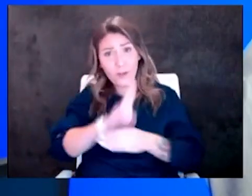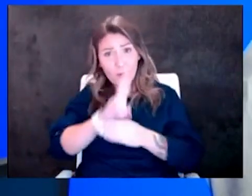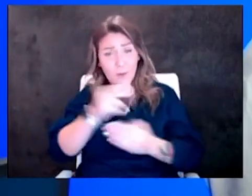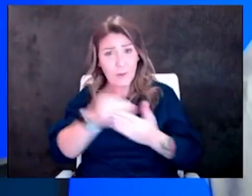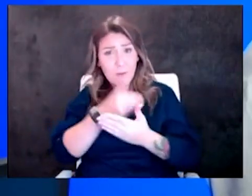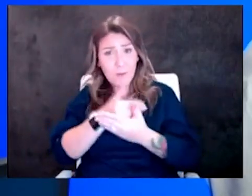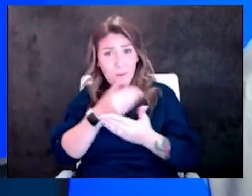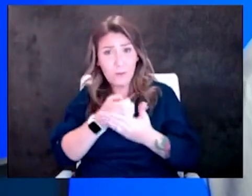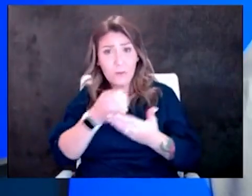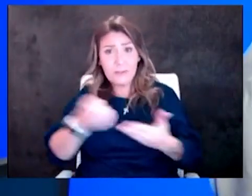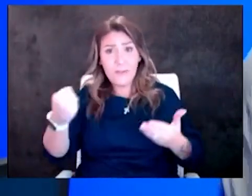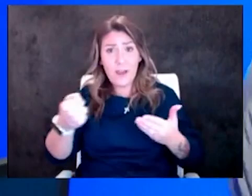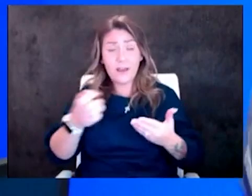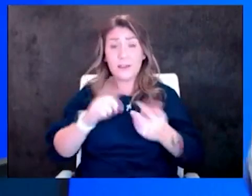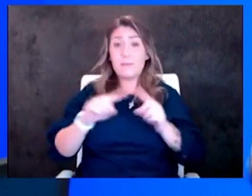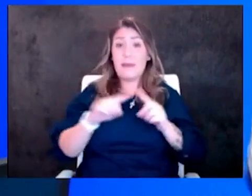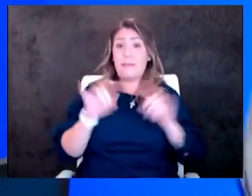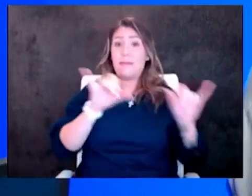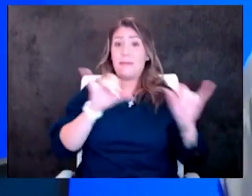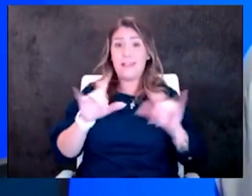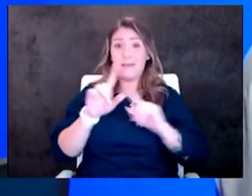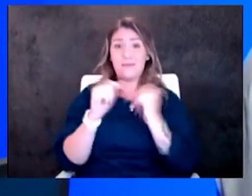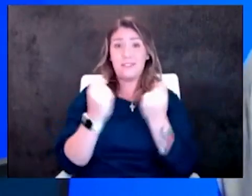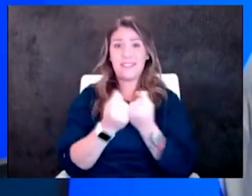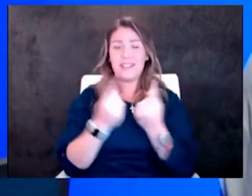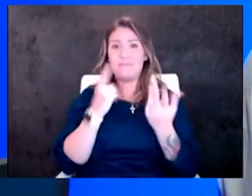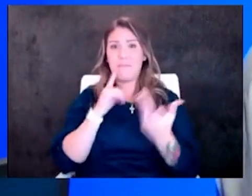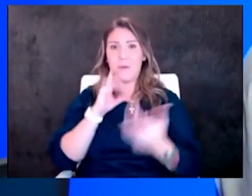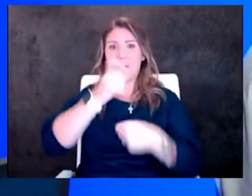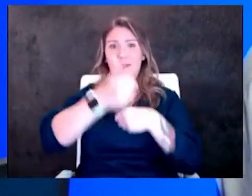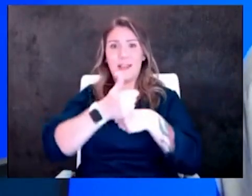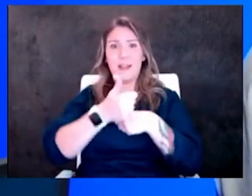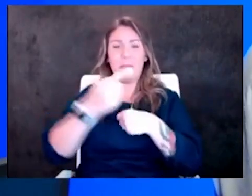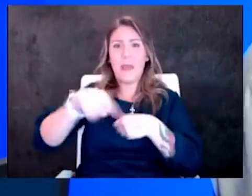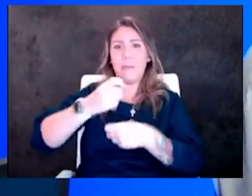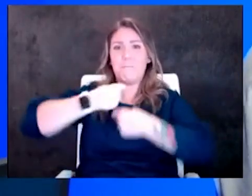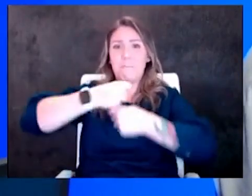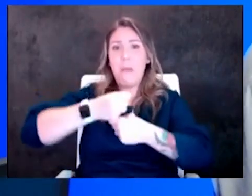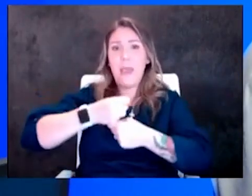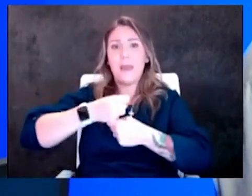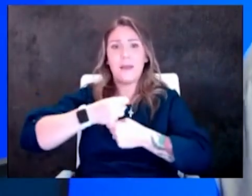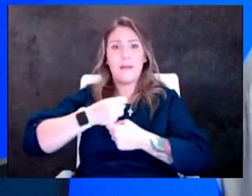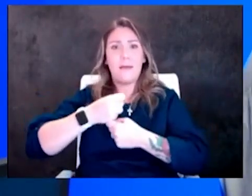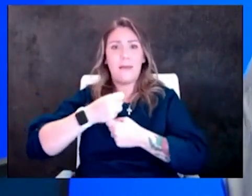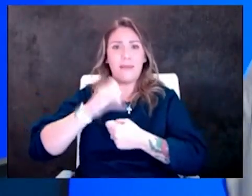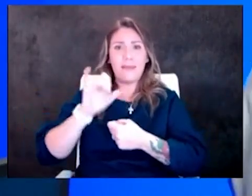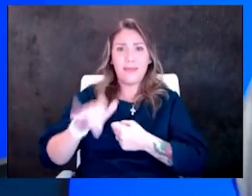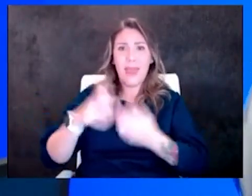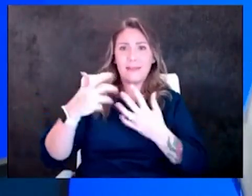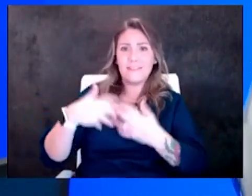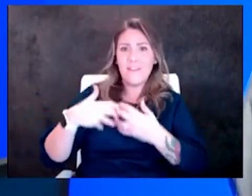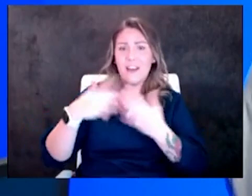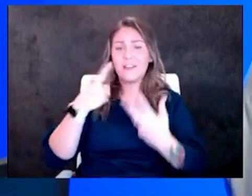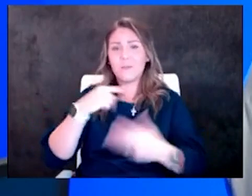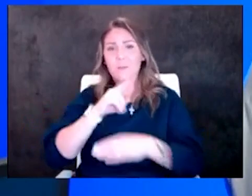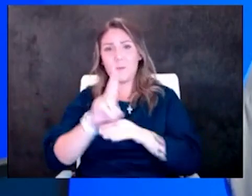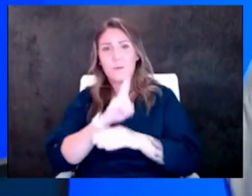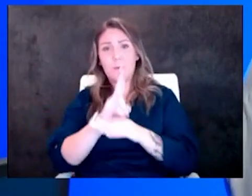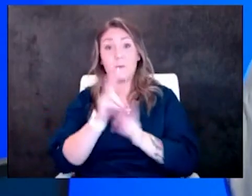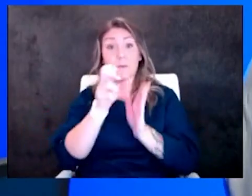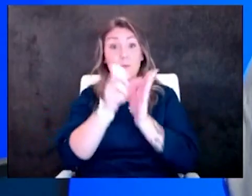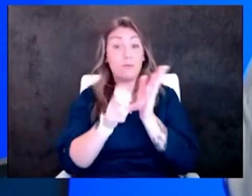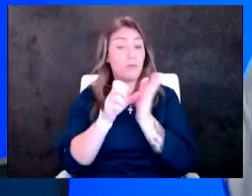but that same team is the one that designed the device that we ended up utilizing. The procedure went perfectly